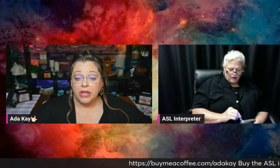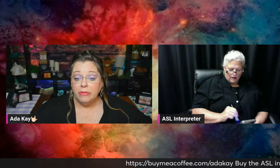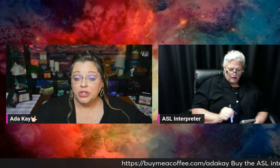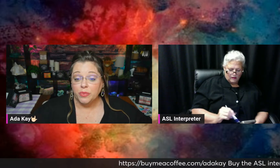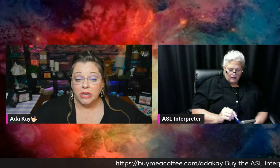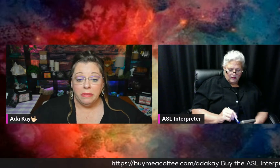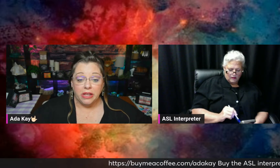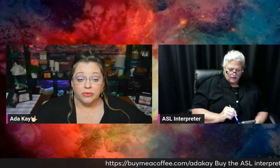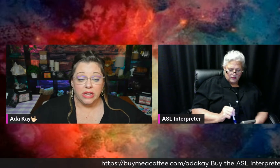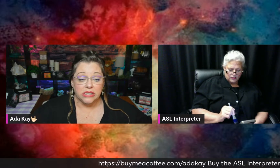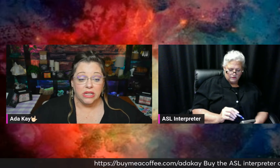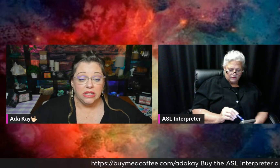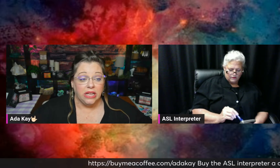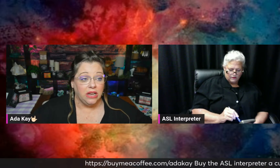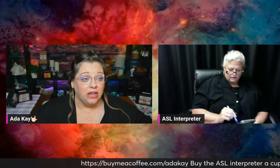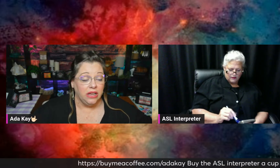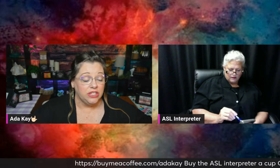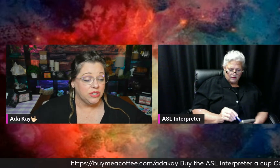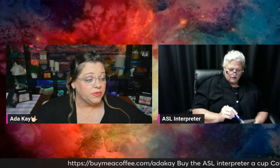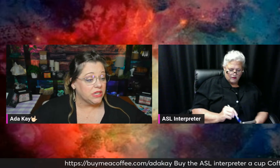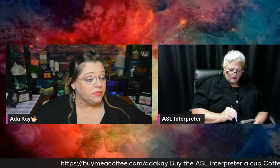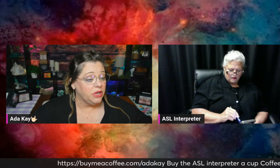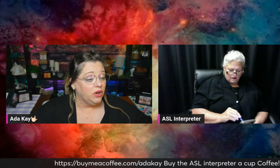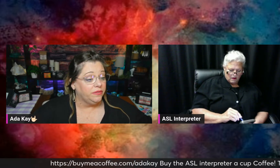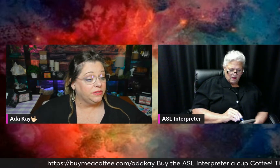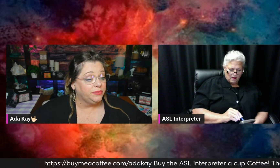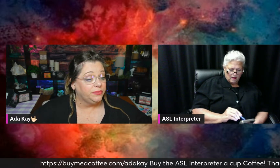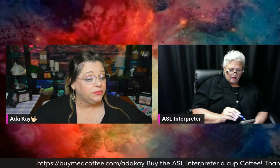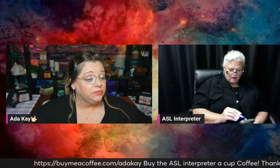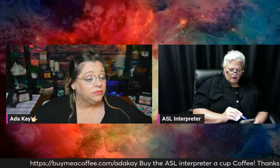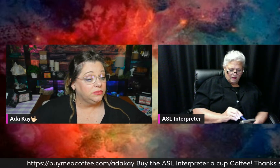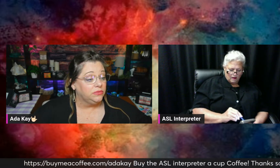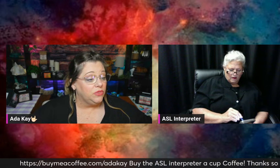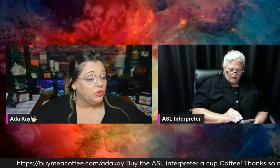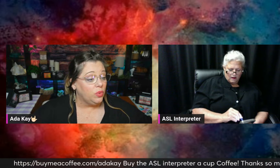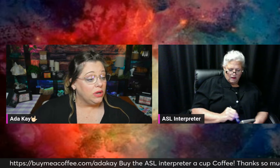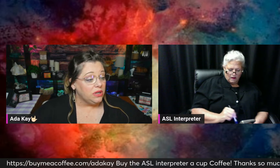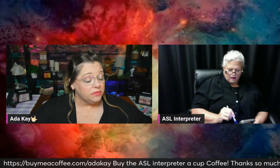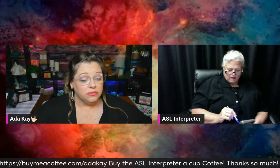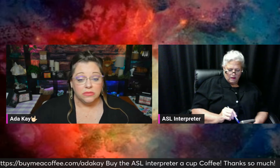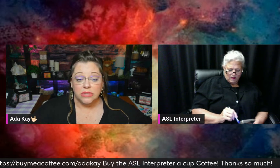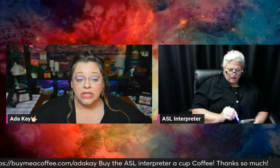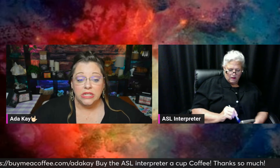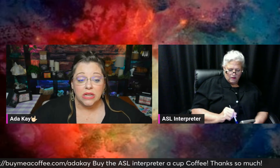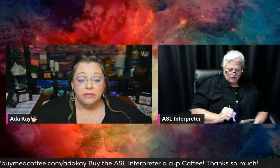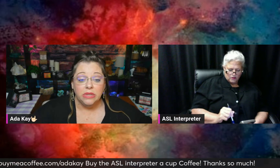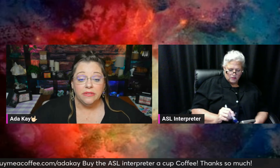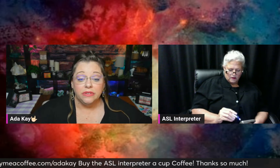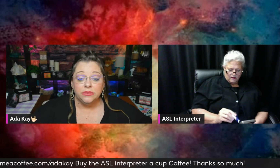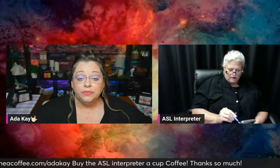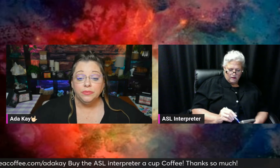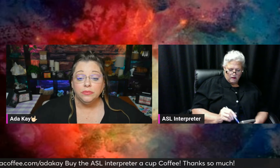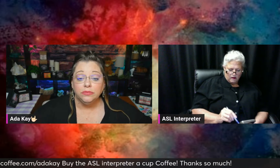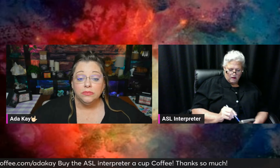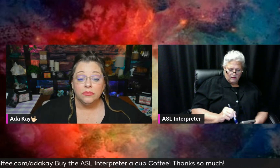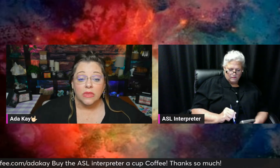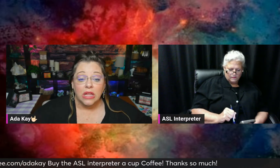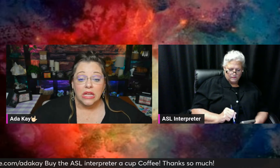People with that much money make threats like that. It just ticks me off. You're welcome. Anytime, love.